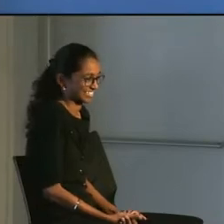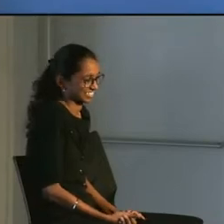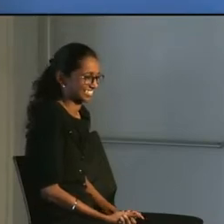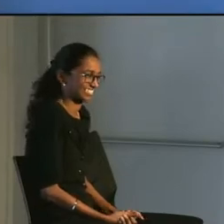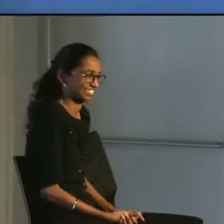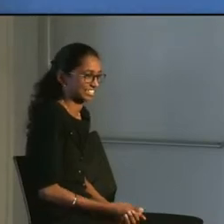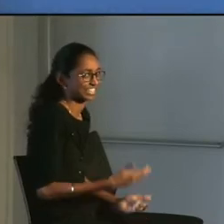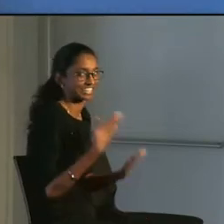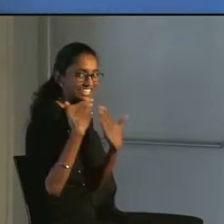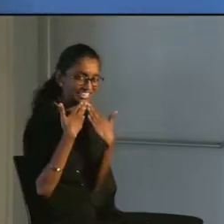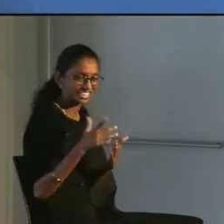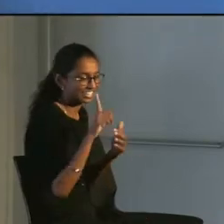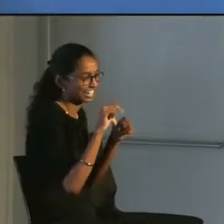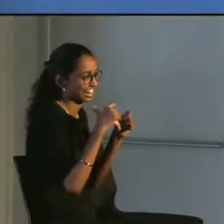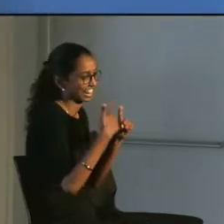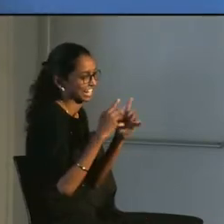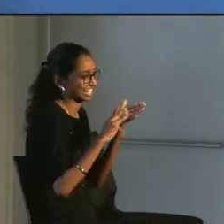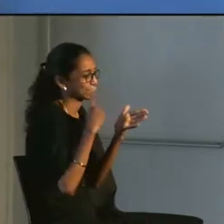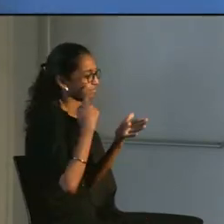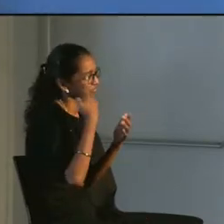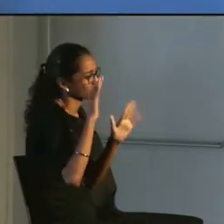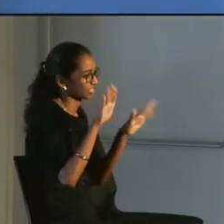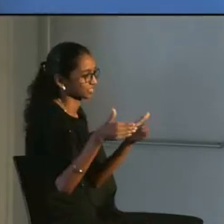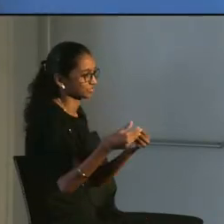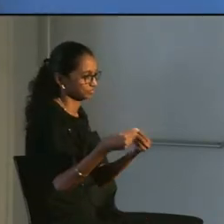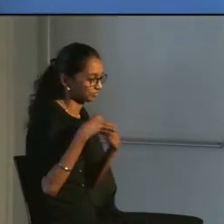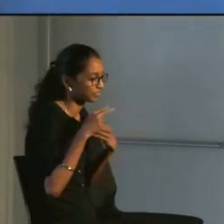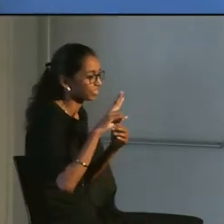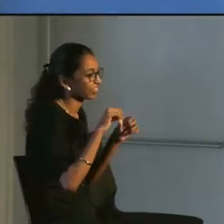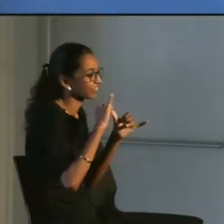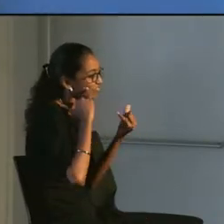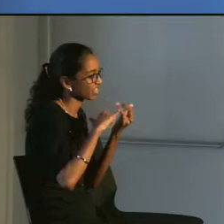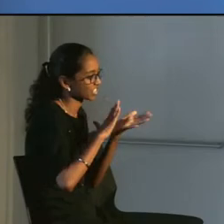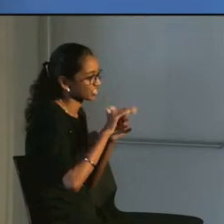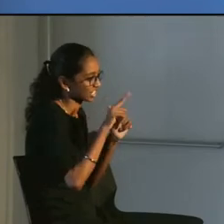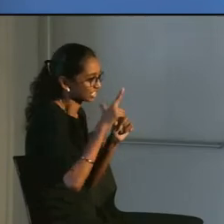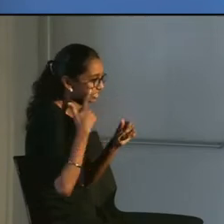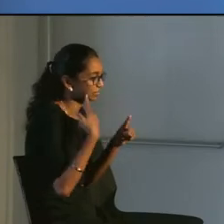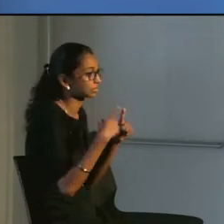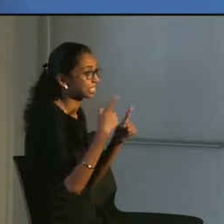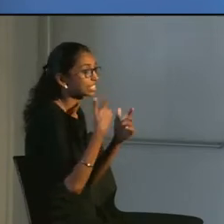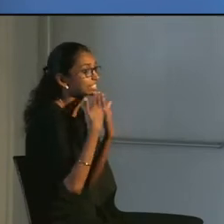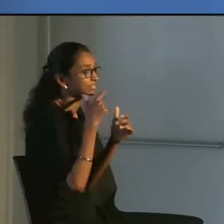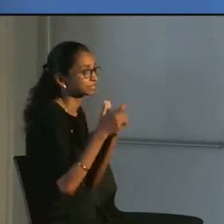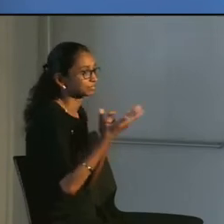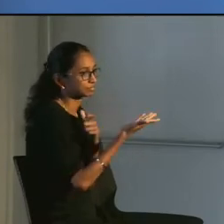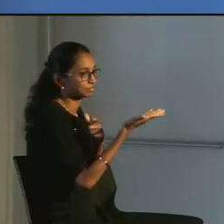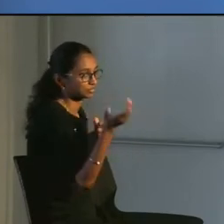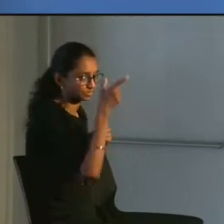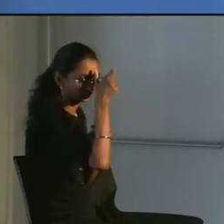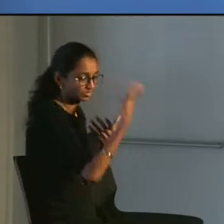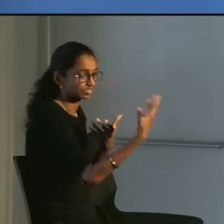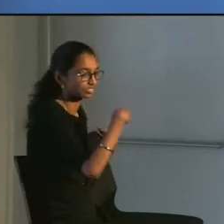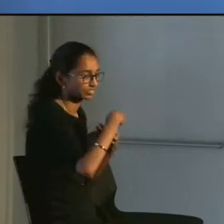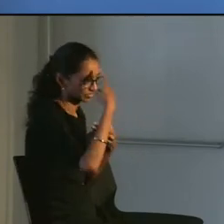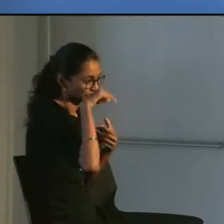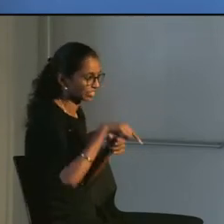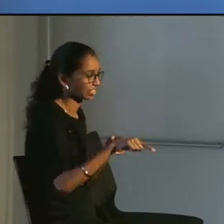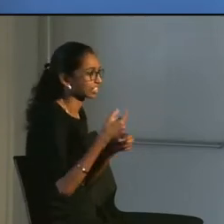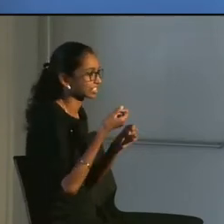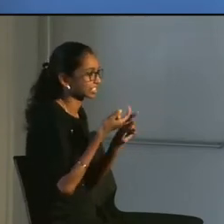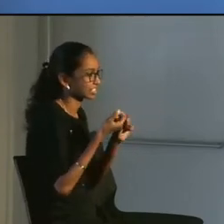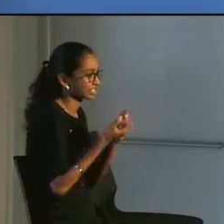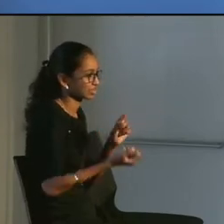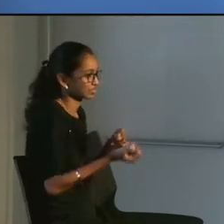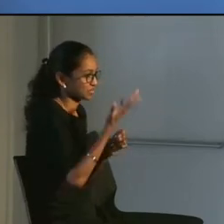Thanks, Lakshmi, for that introduction, and also Vaishadi. And thank you, everyone, for being here on a Saturday morning. I'll try not to spill